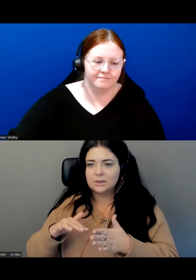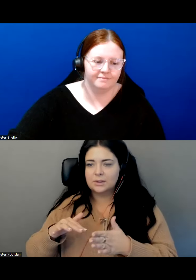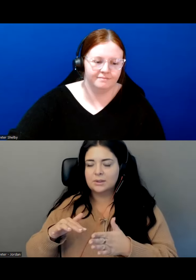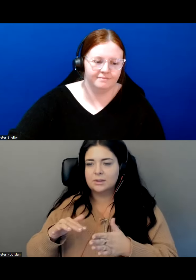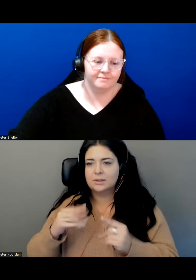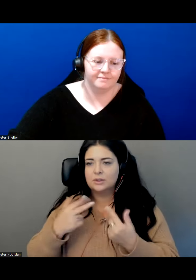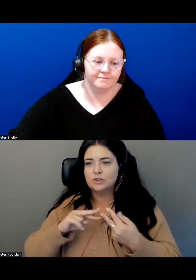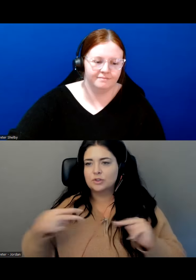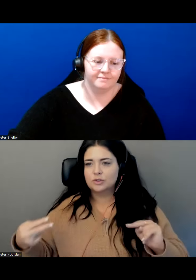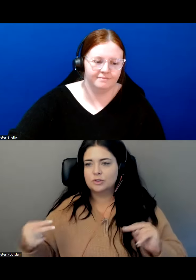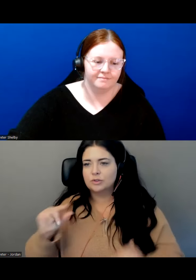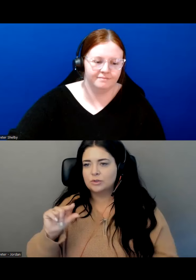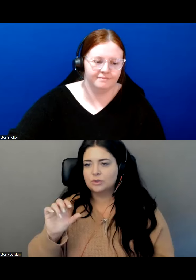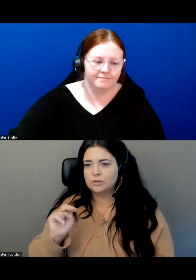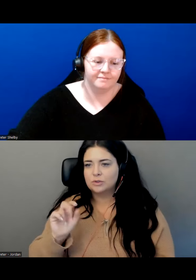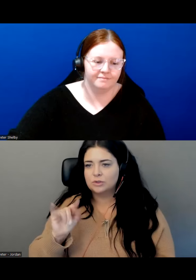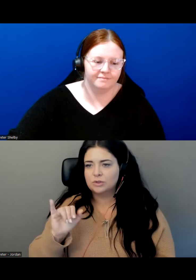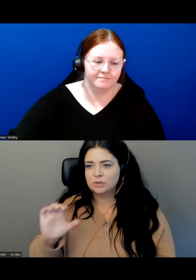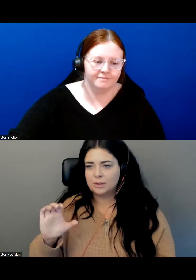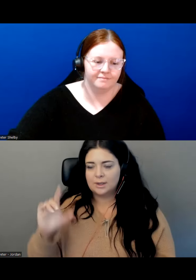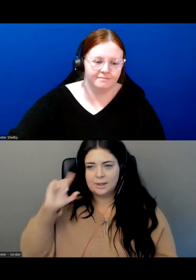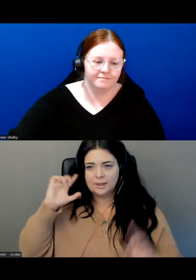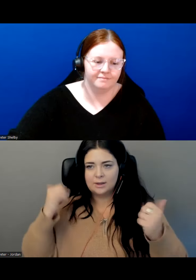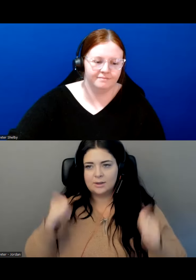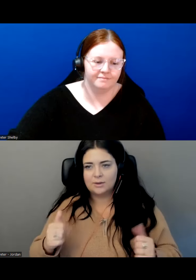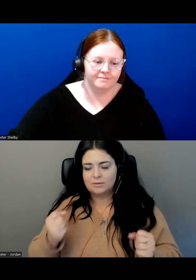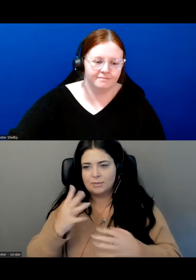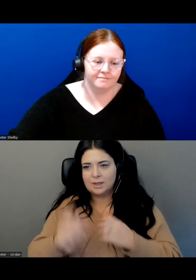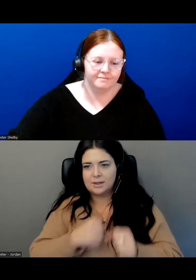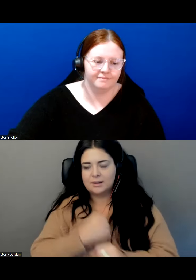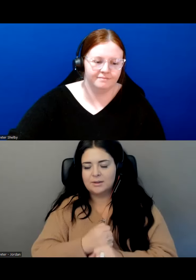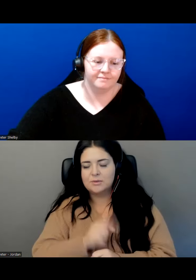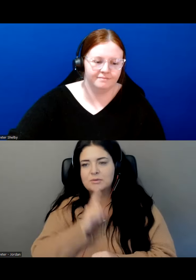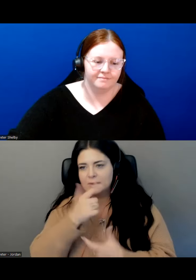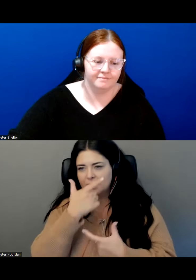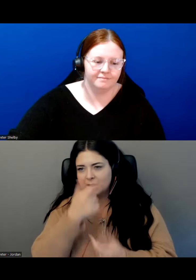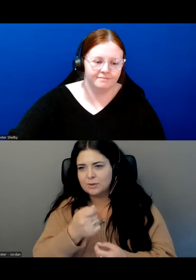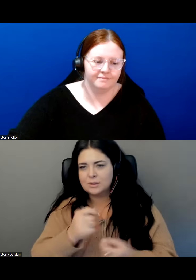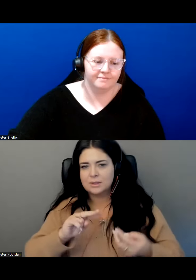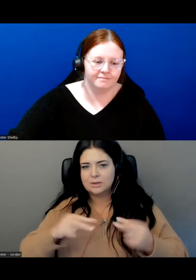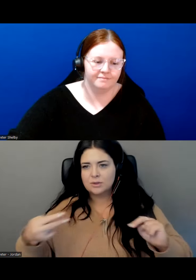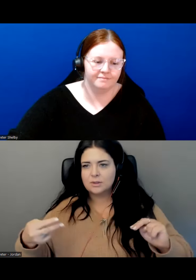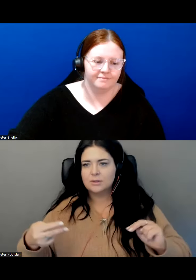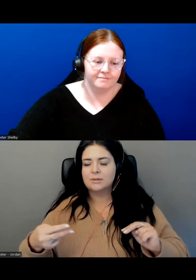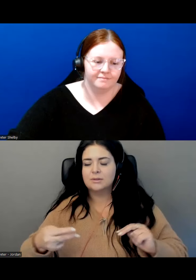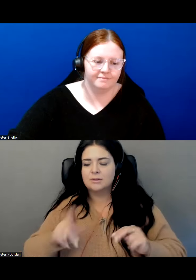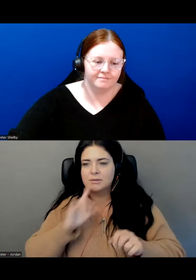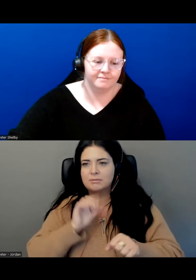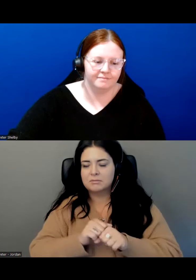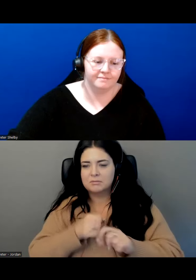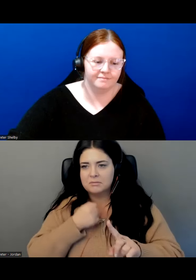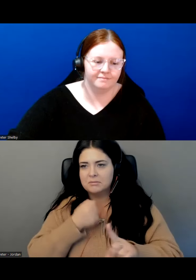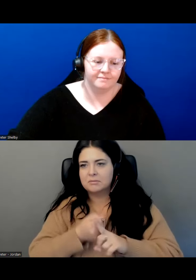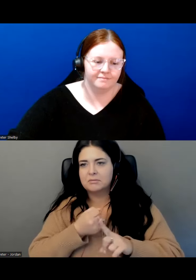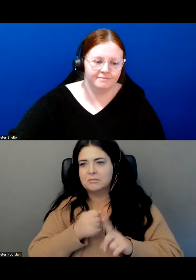hearing losses in the province for quite a number of years and finding some really interesting genes that have contributed to